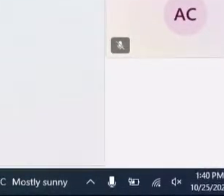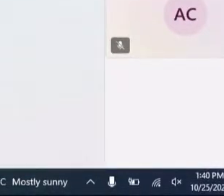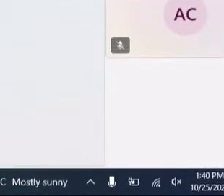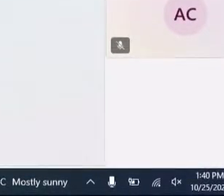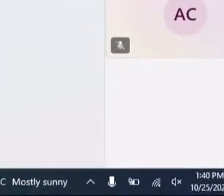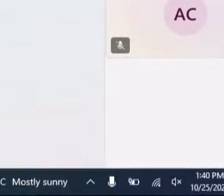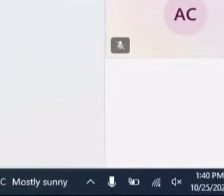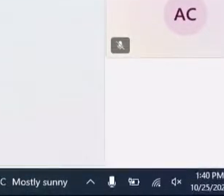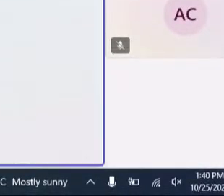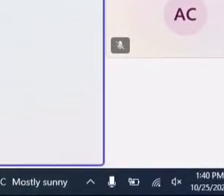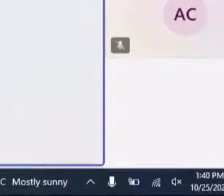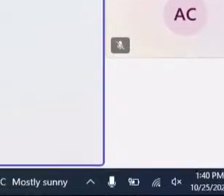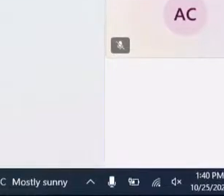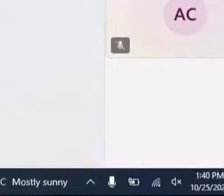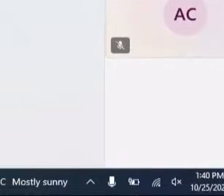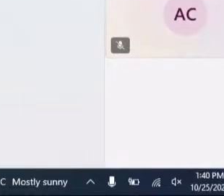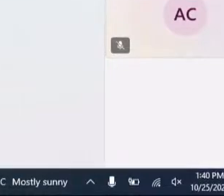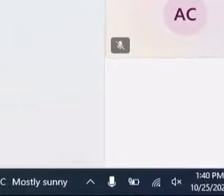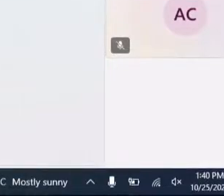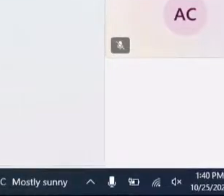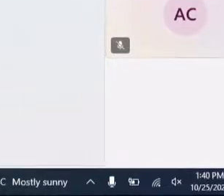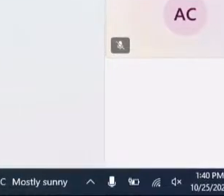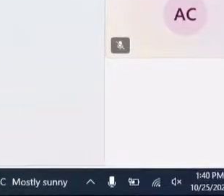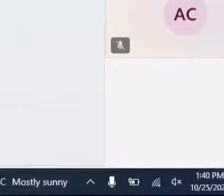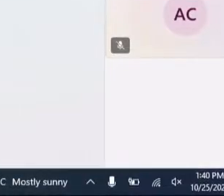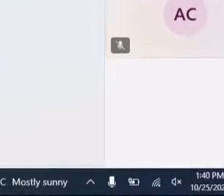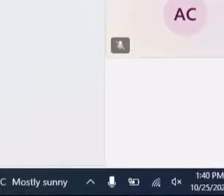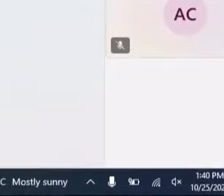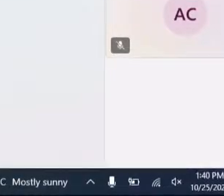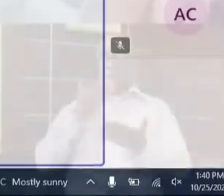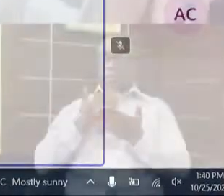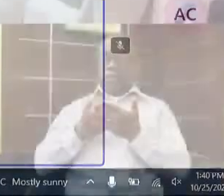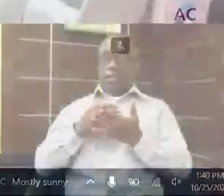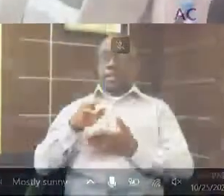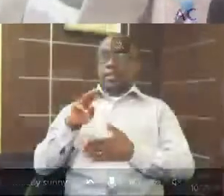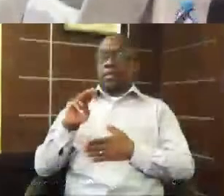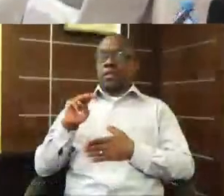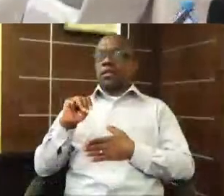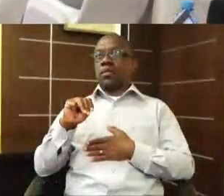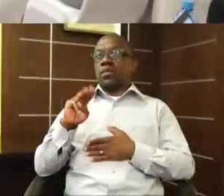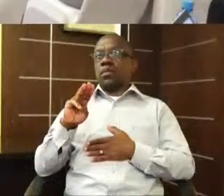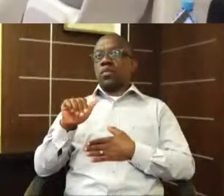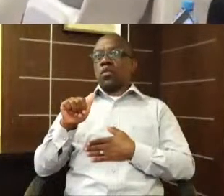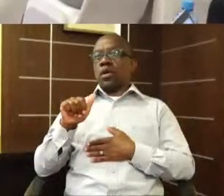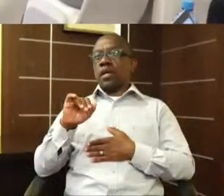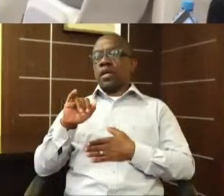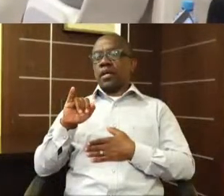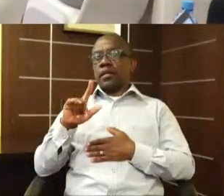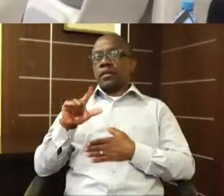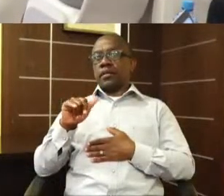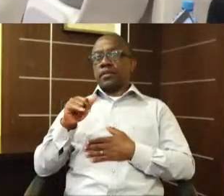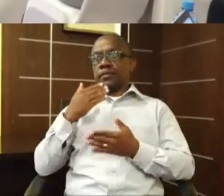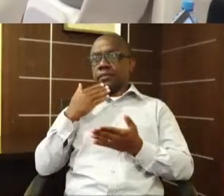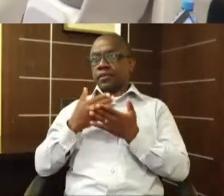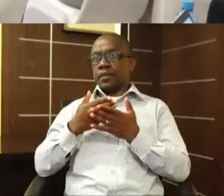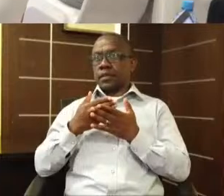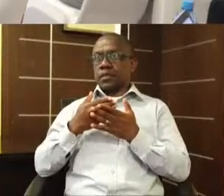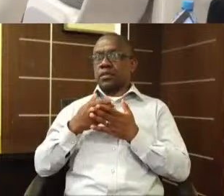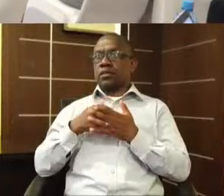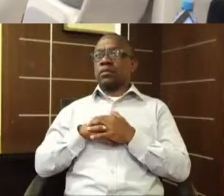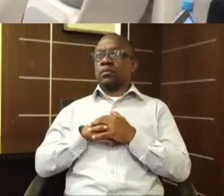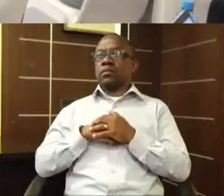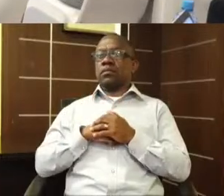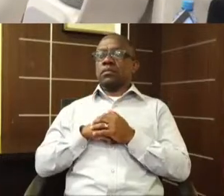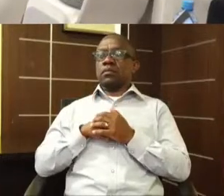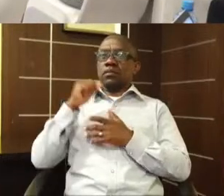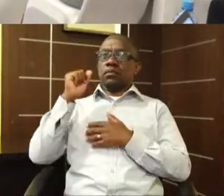All right, yes, thank you, Sam. Waila here has nodded her head that she is okay with that answer.